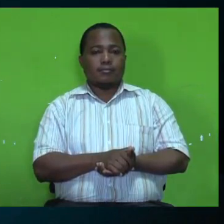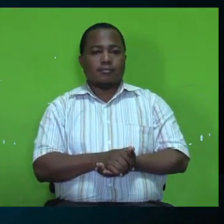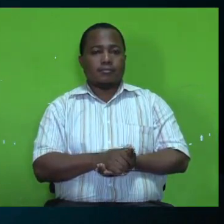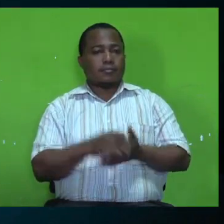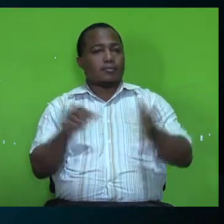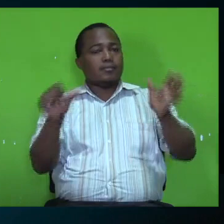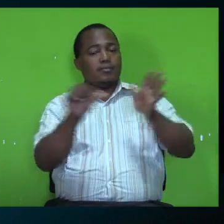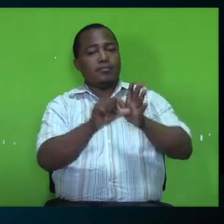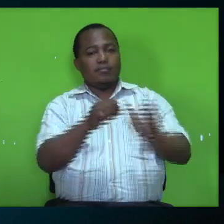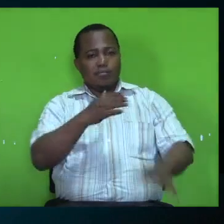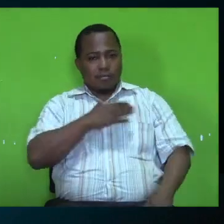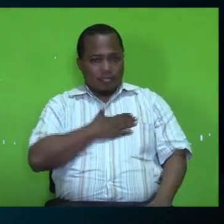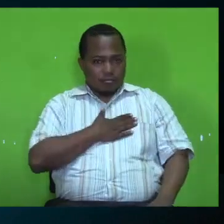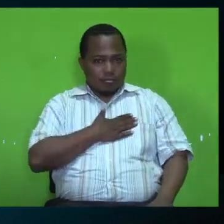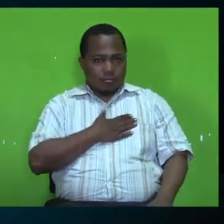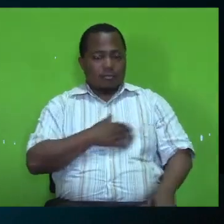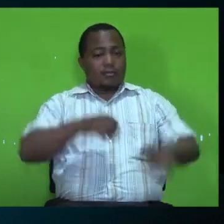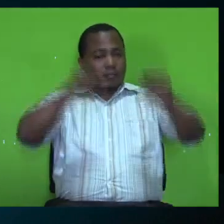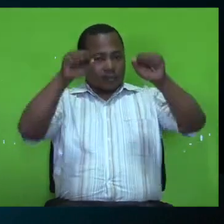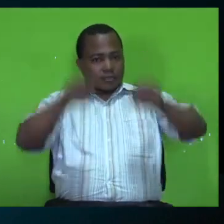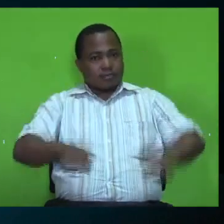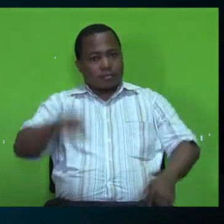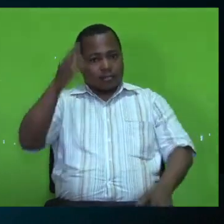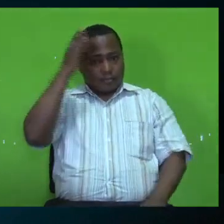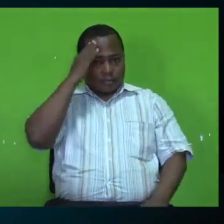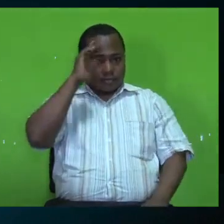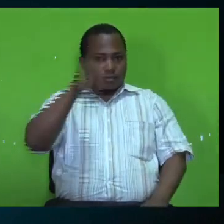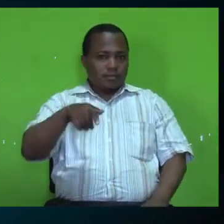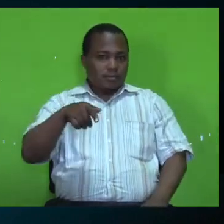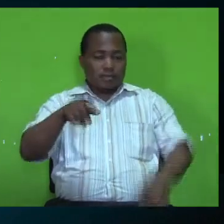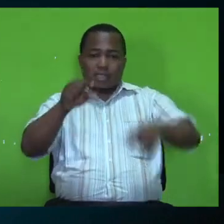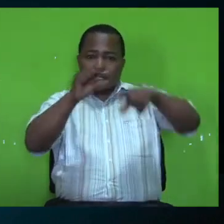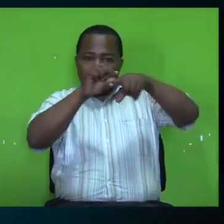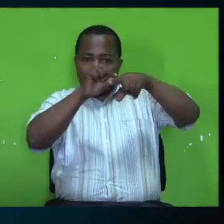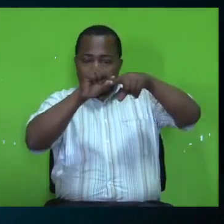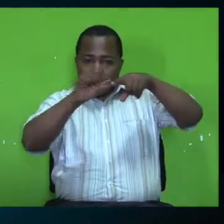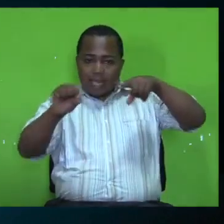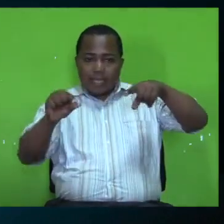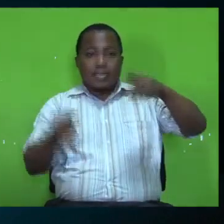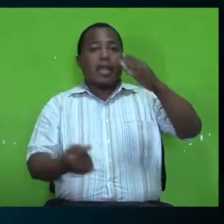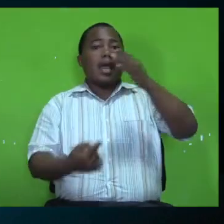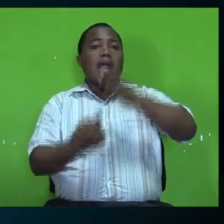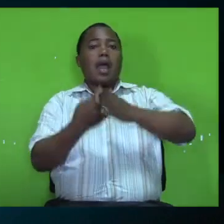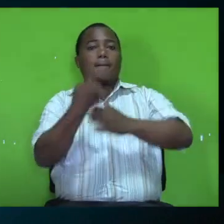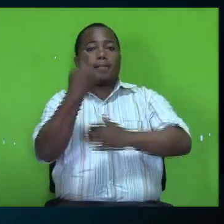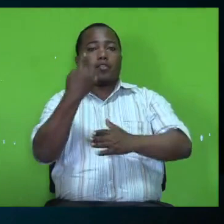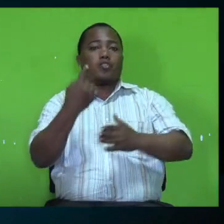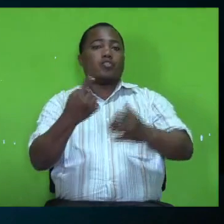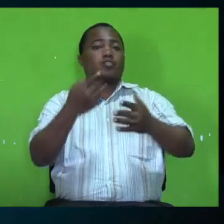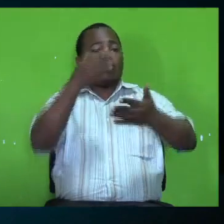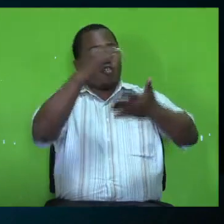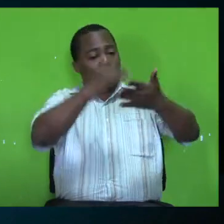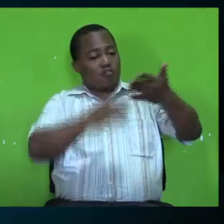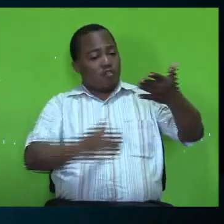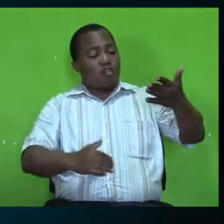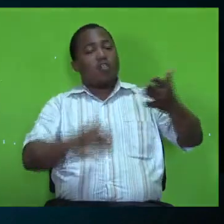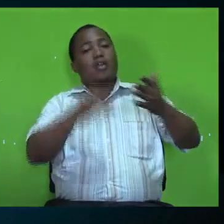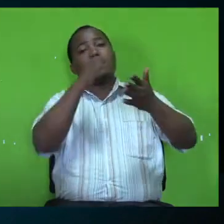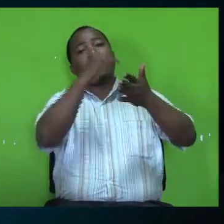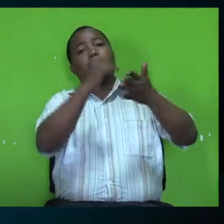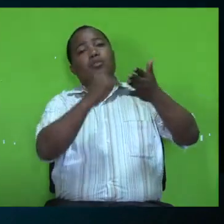My dears, should know that capillarity happens due to the following